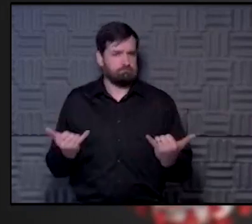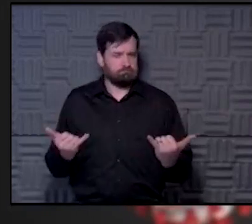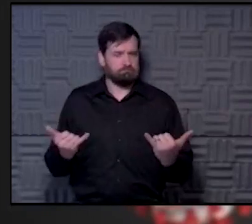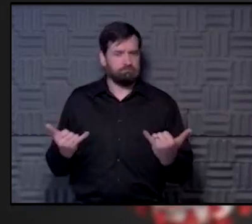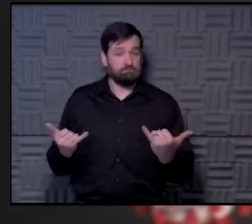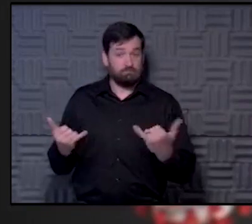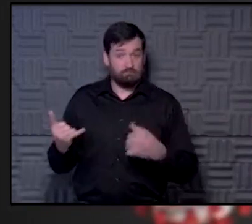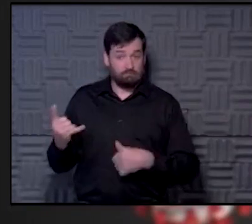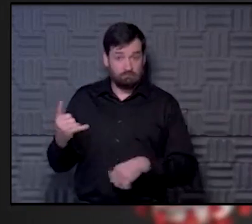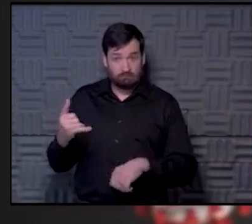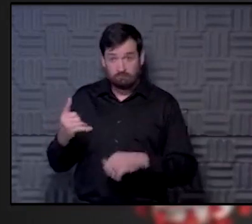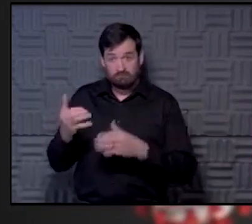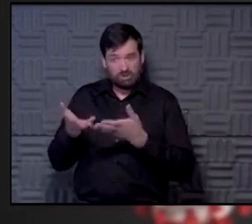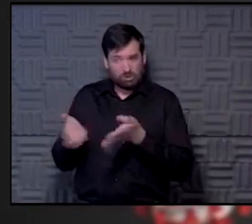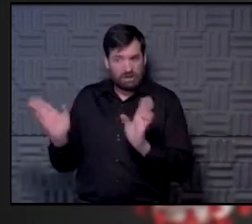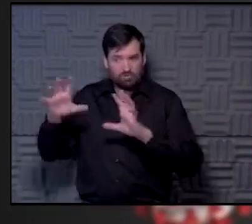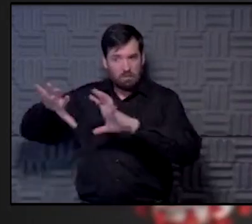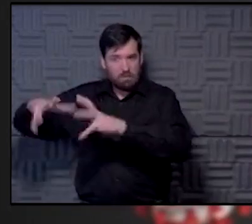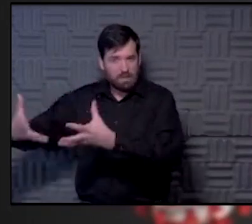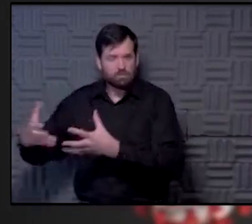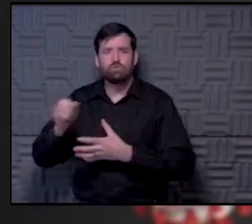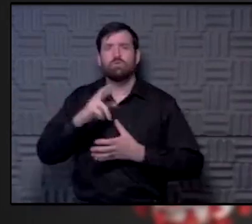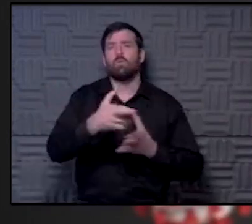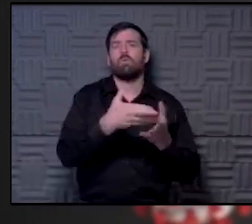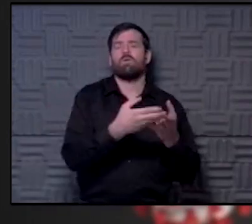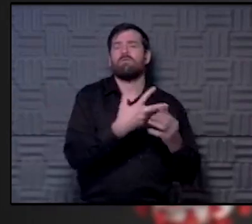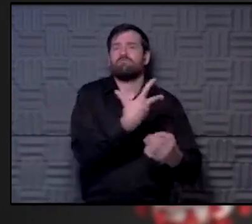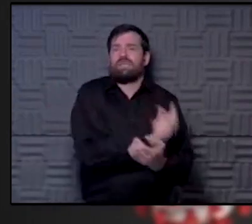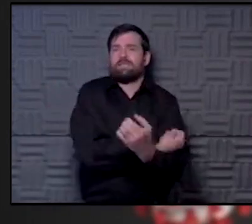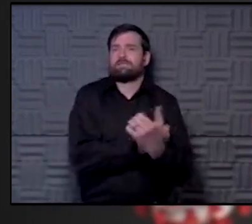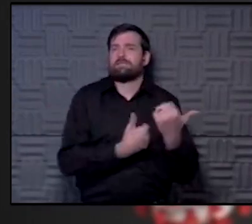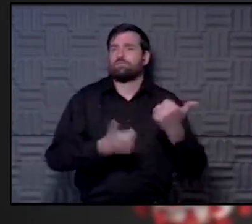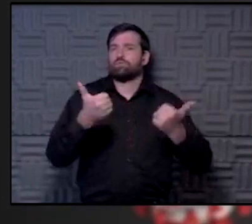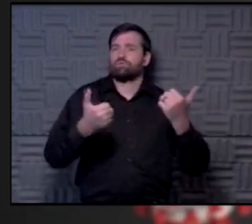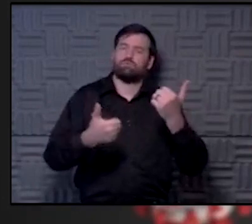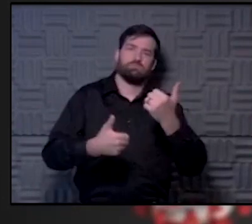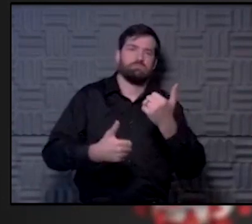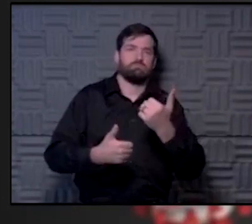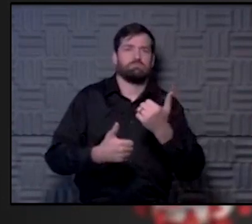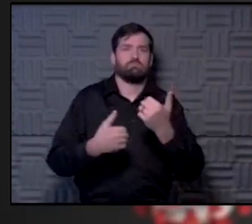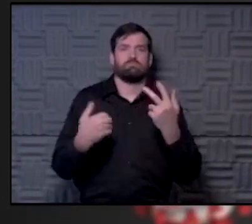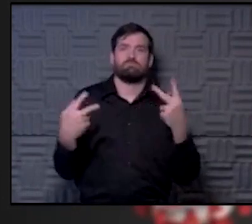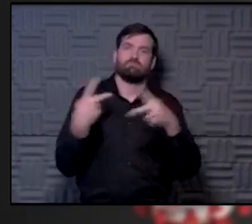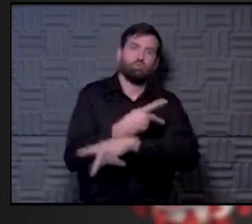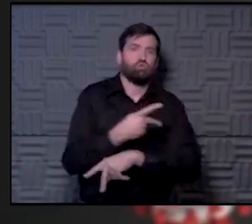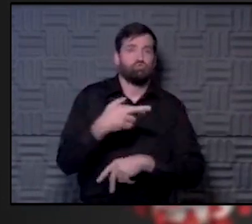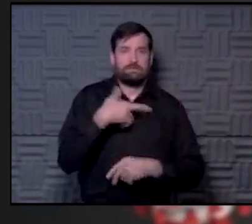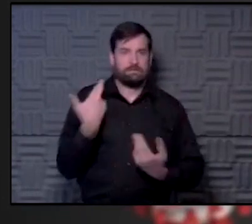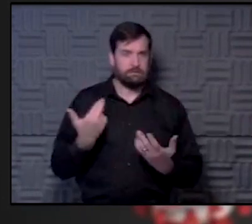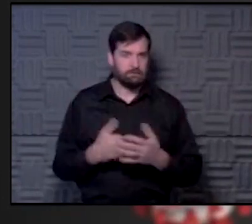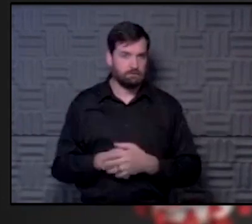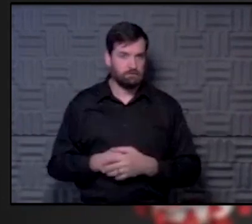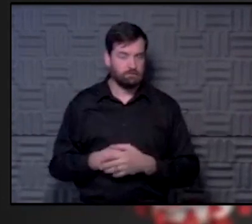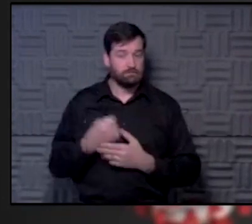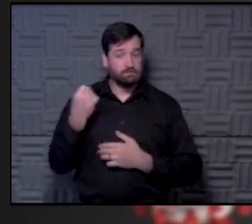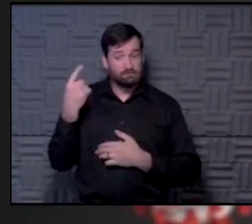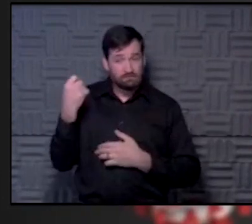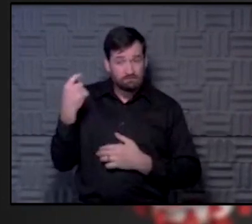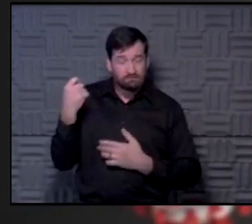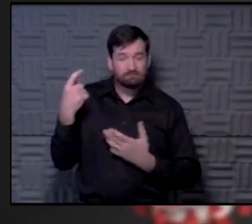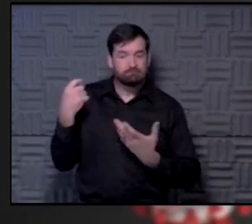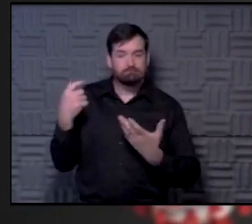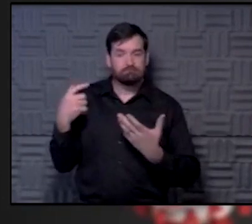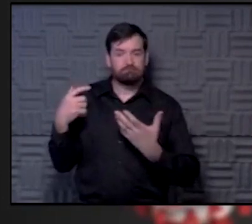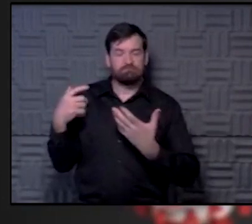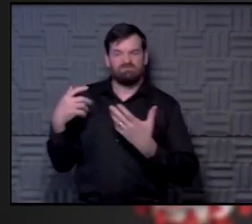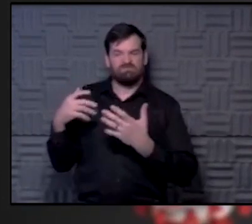that receive the vaccine or in the general population. And so that's really what we're going to talk about. So the denominator,